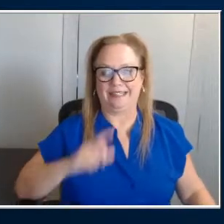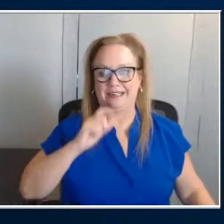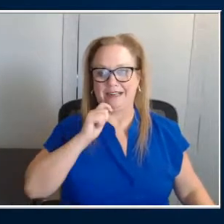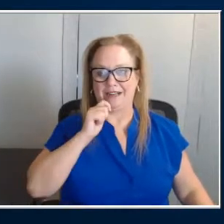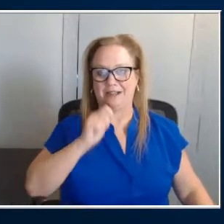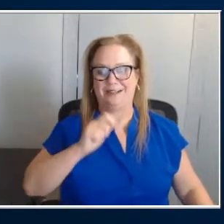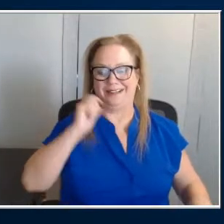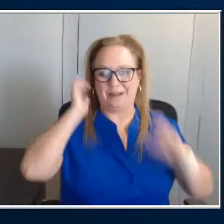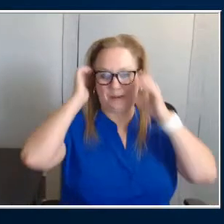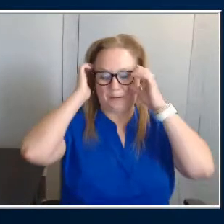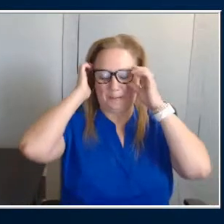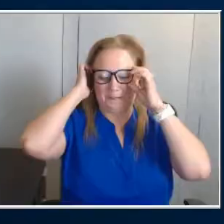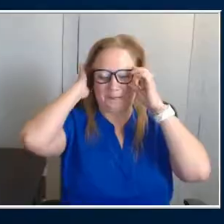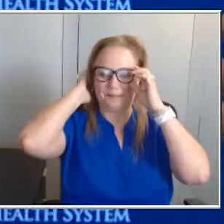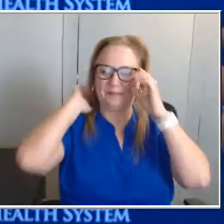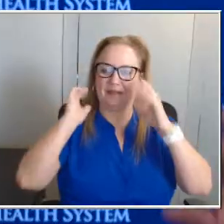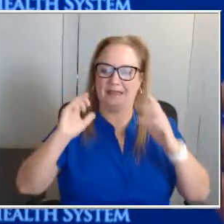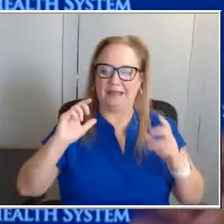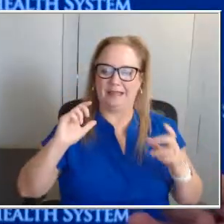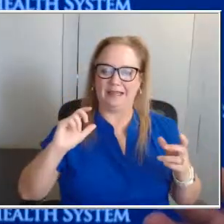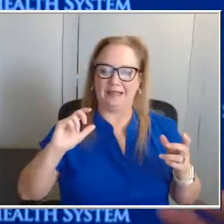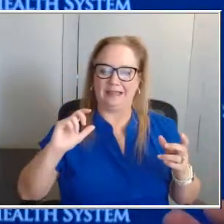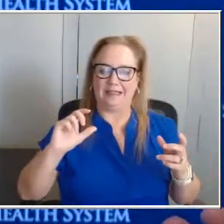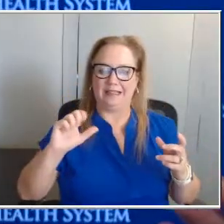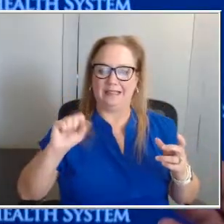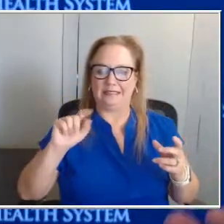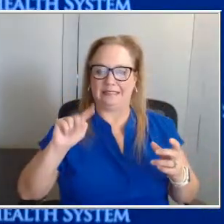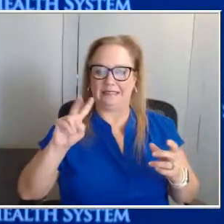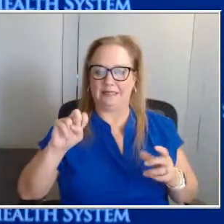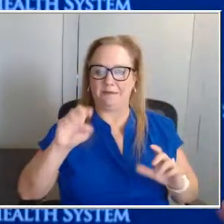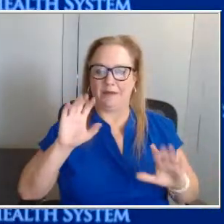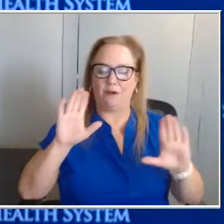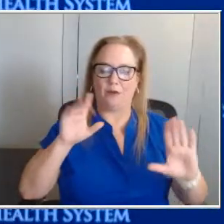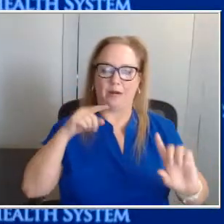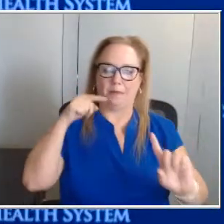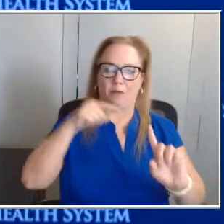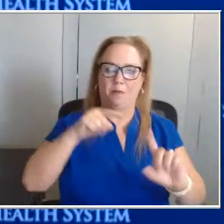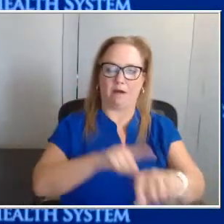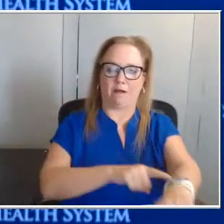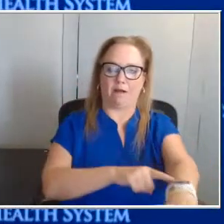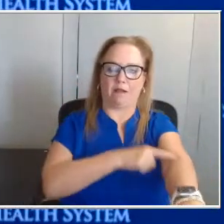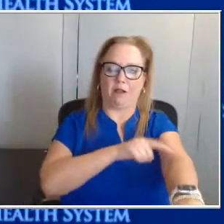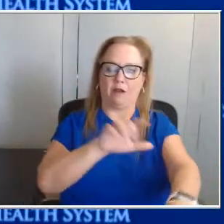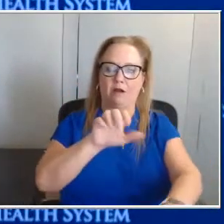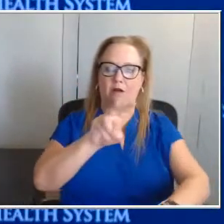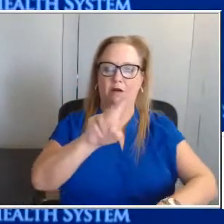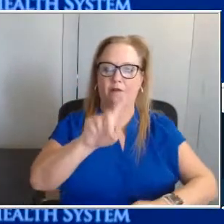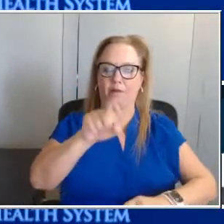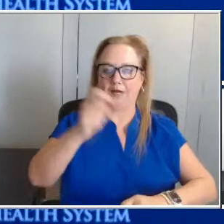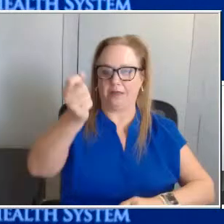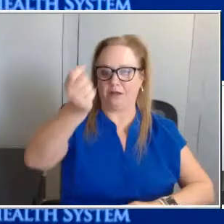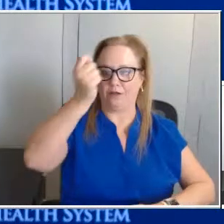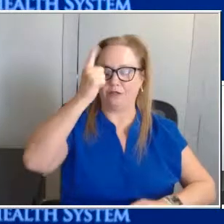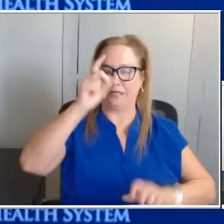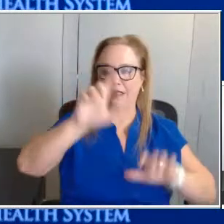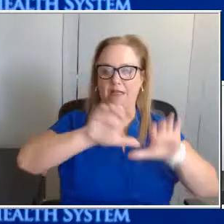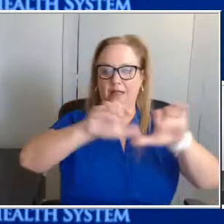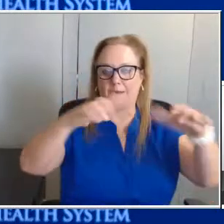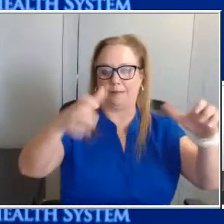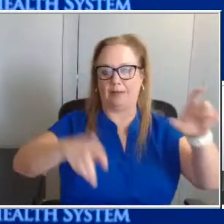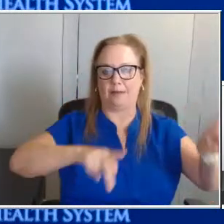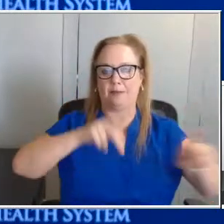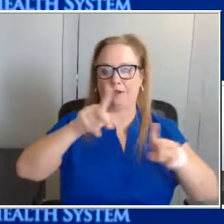ever. But no, Steve, you made a great point about long COVID. I think we have to understand this, and the population has to, the people have to understand